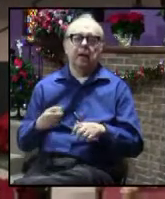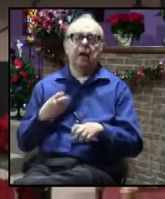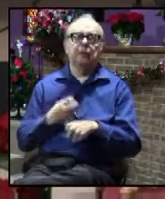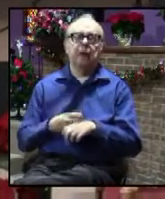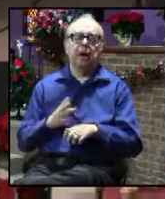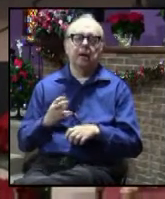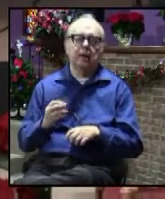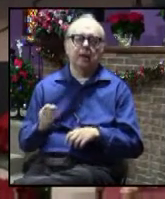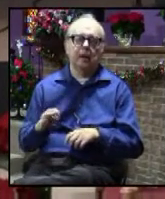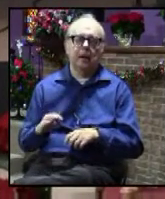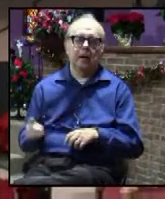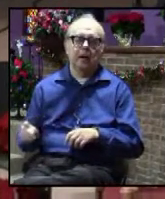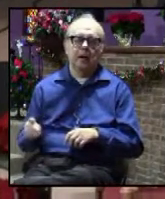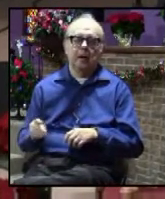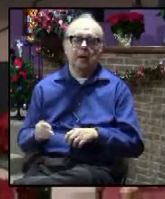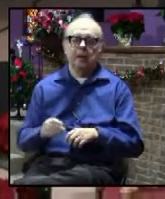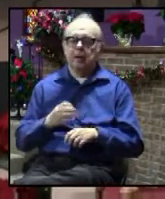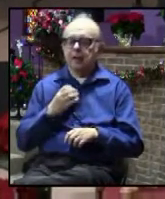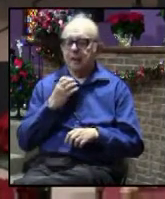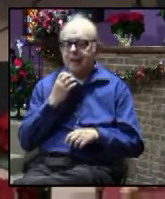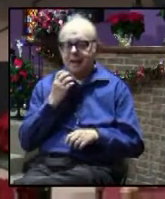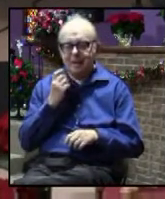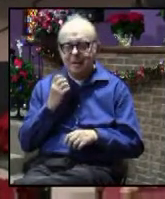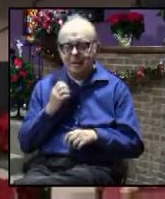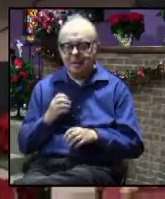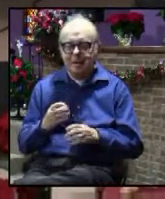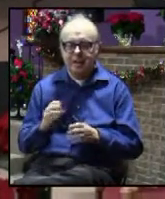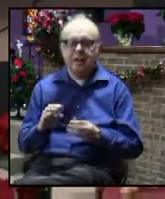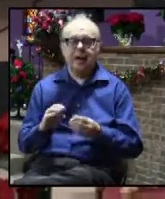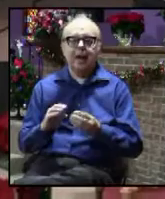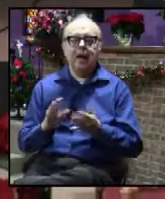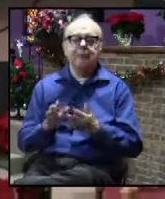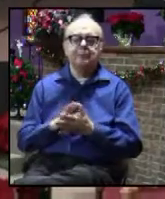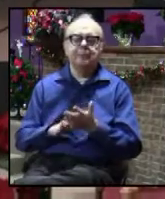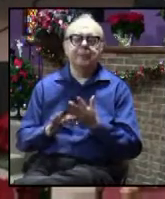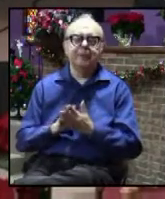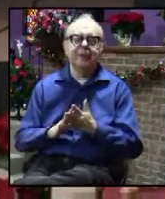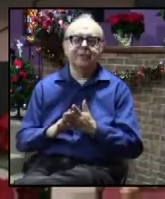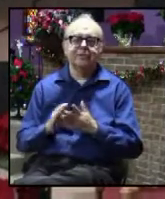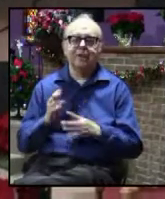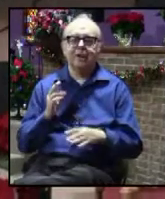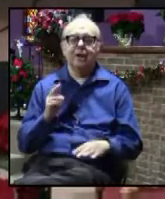candy, an apple, an orange, and mixed nuts.